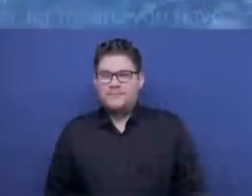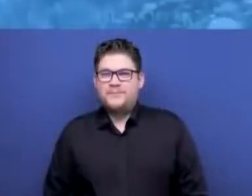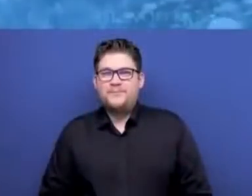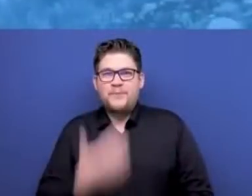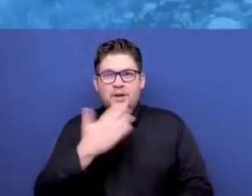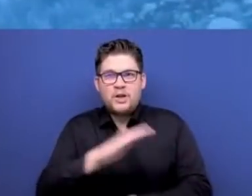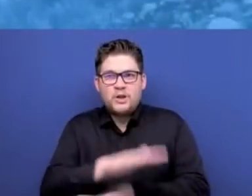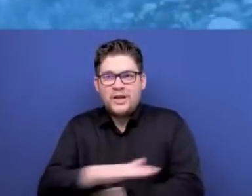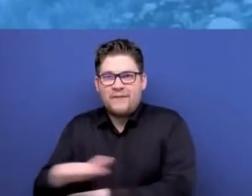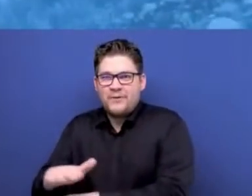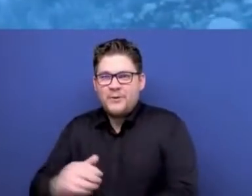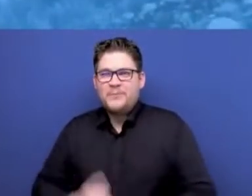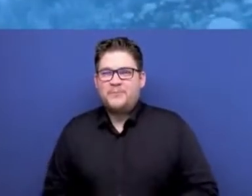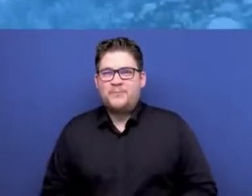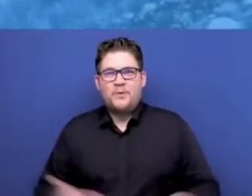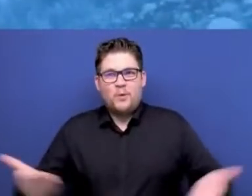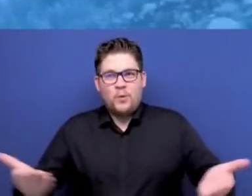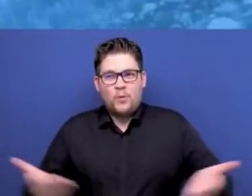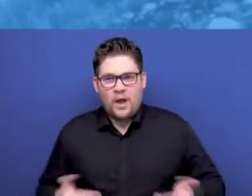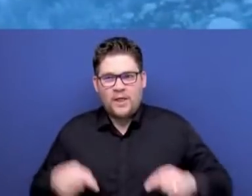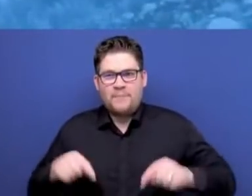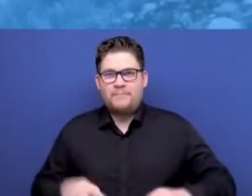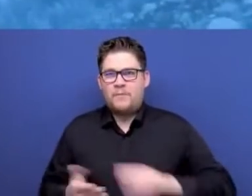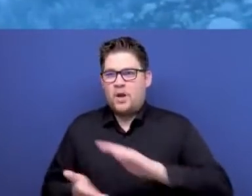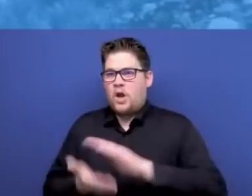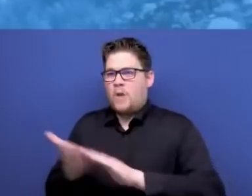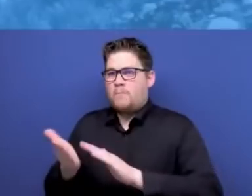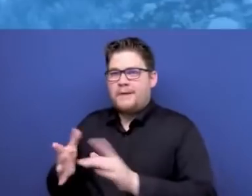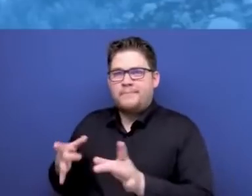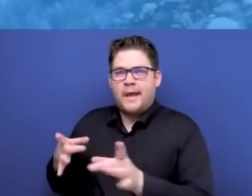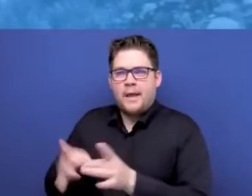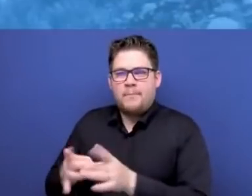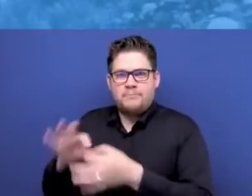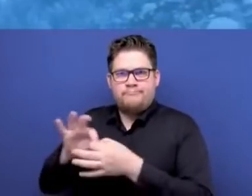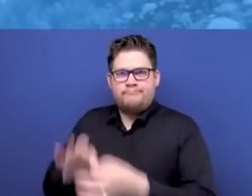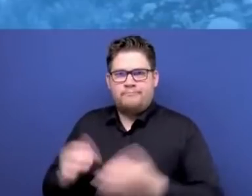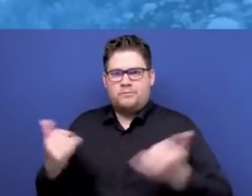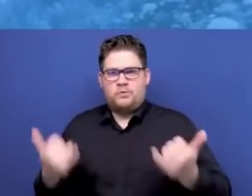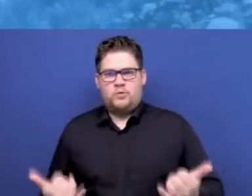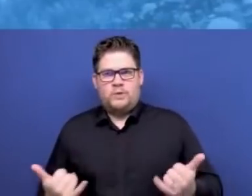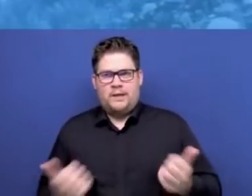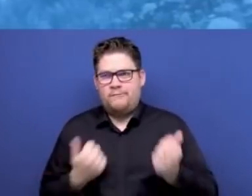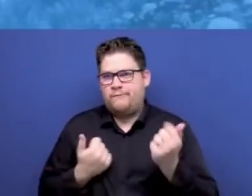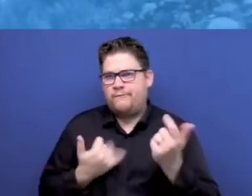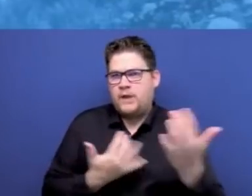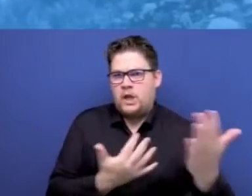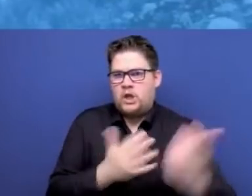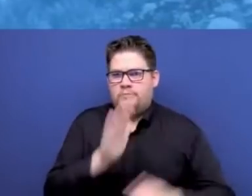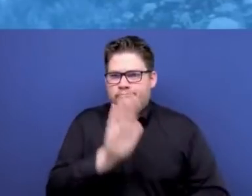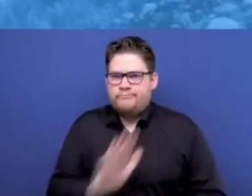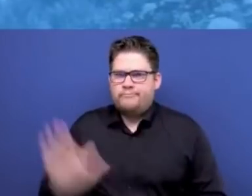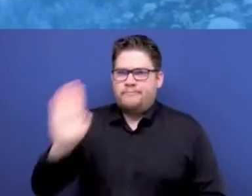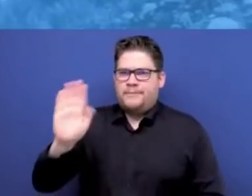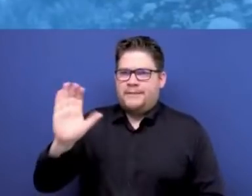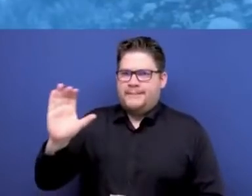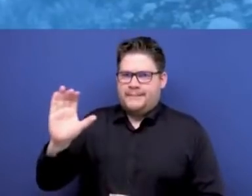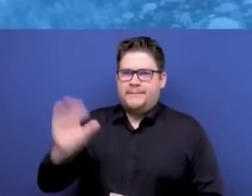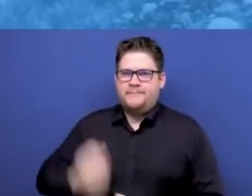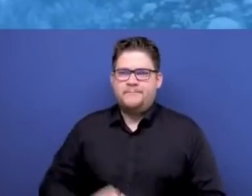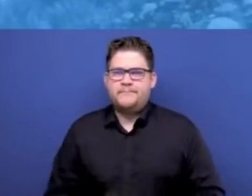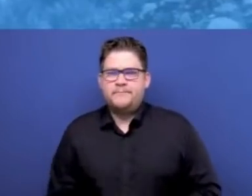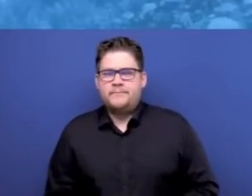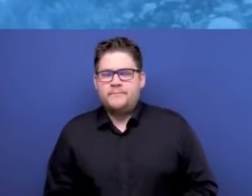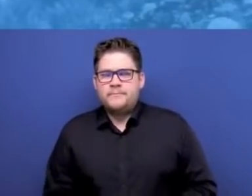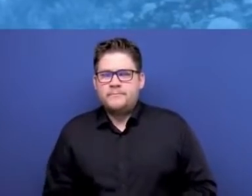today's operational information update on the current wildfire situation in BC. For today's briefing, we'll have updates from